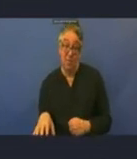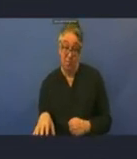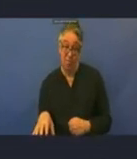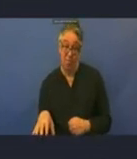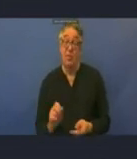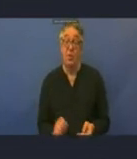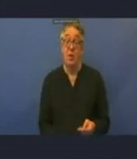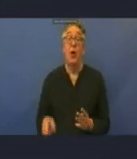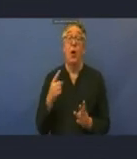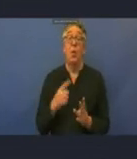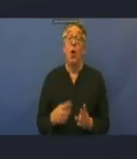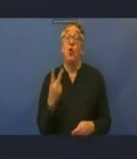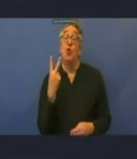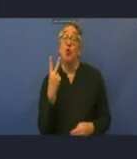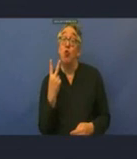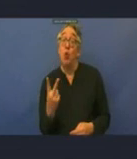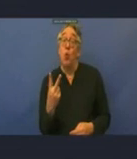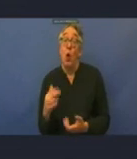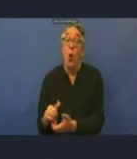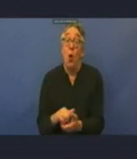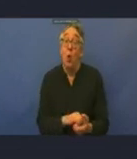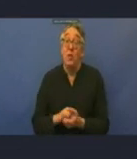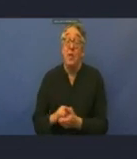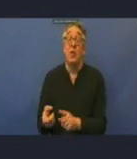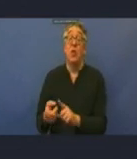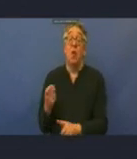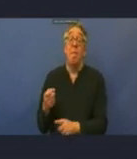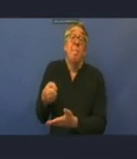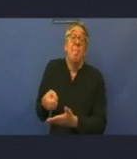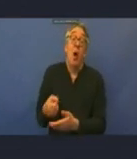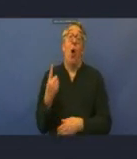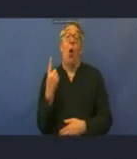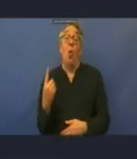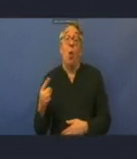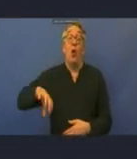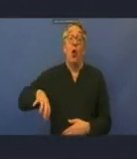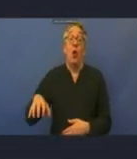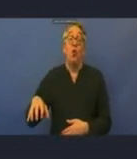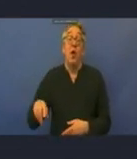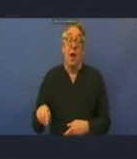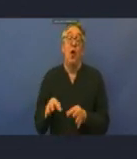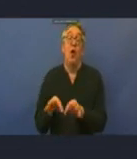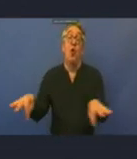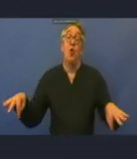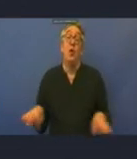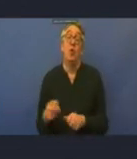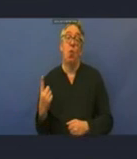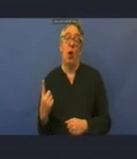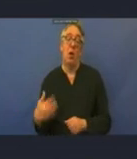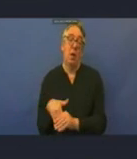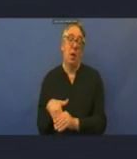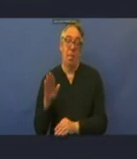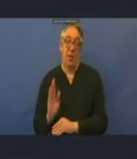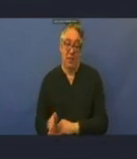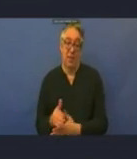two organizations from at least one country from Region 1. And in total, you cannot